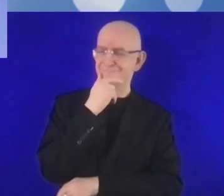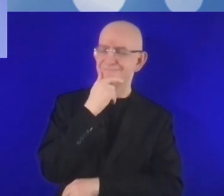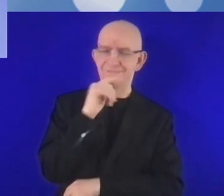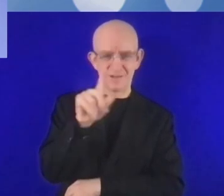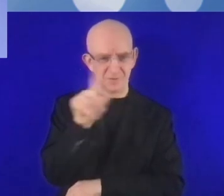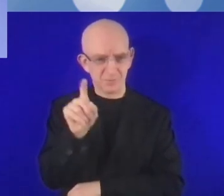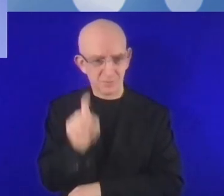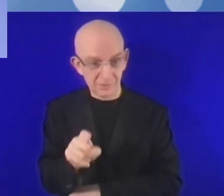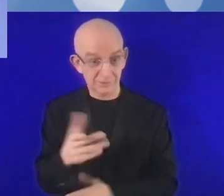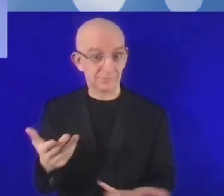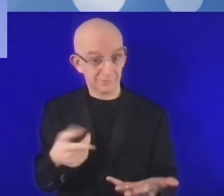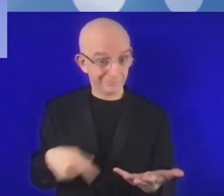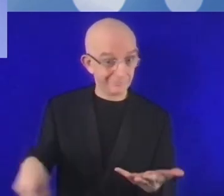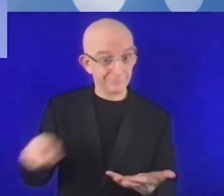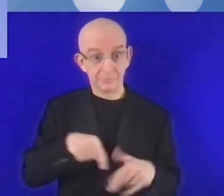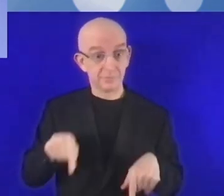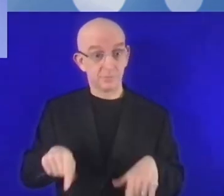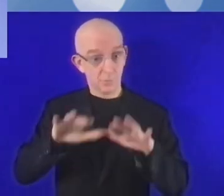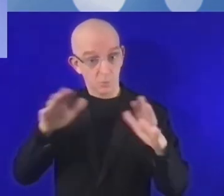use tech the right way?